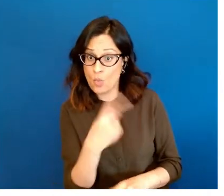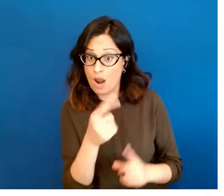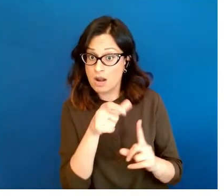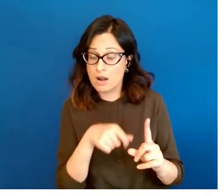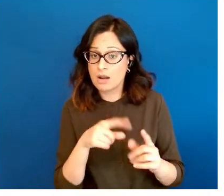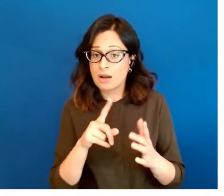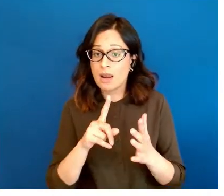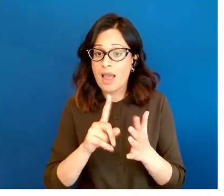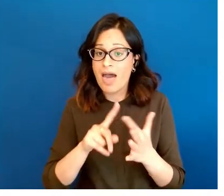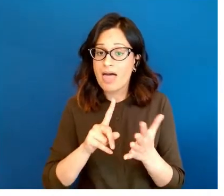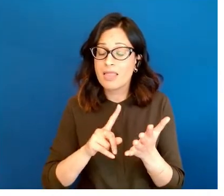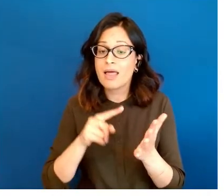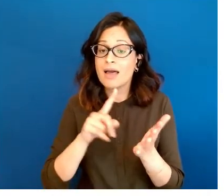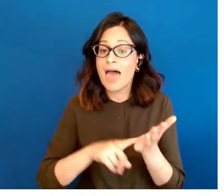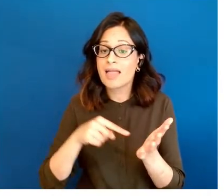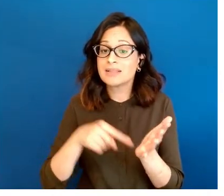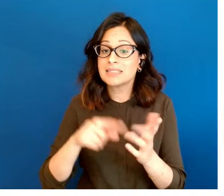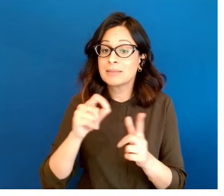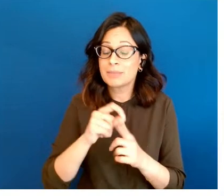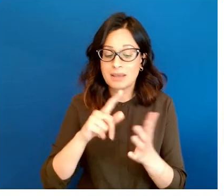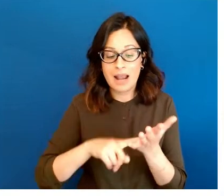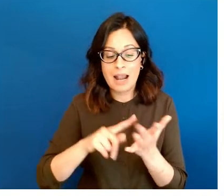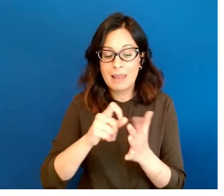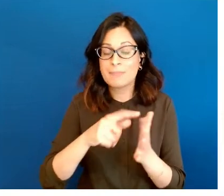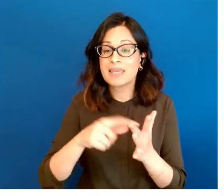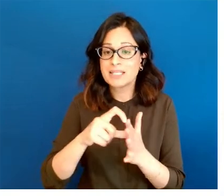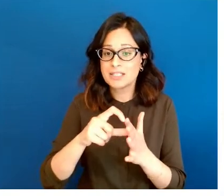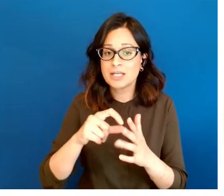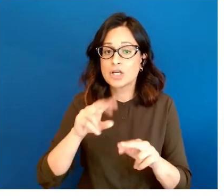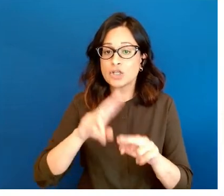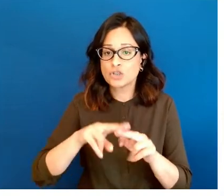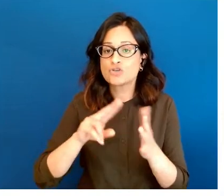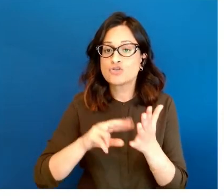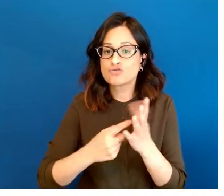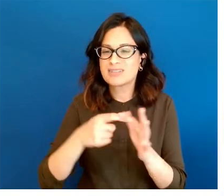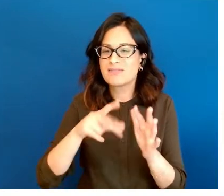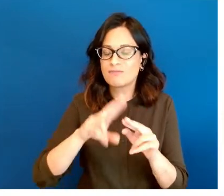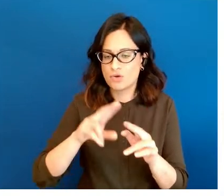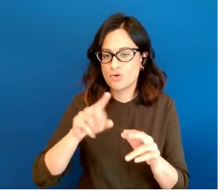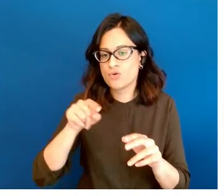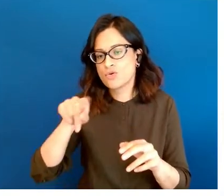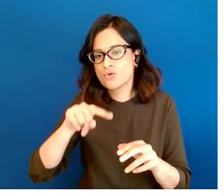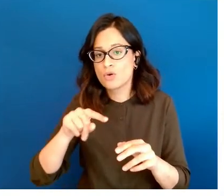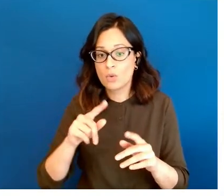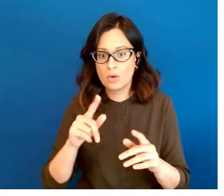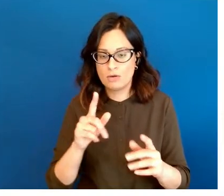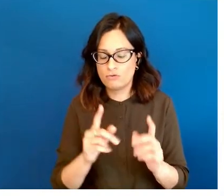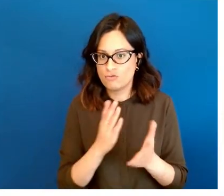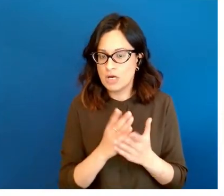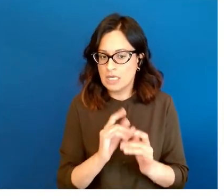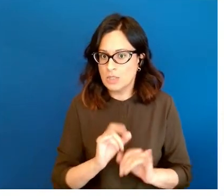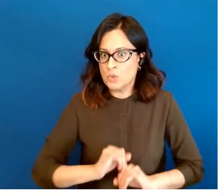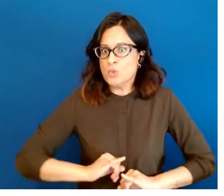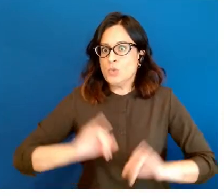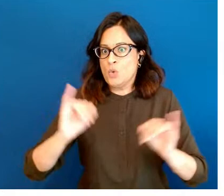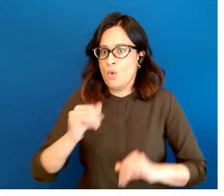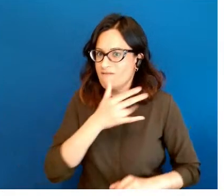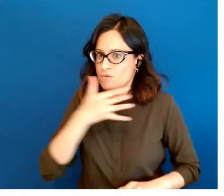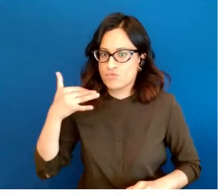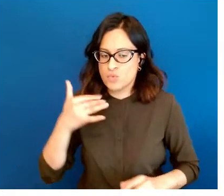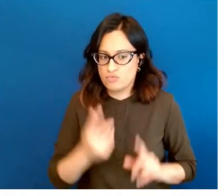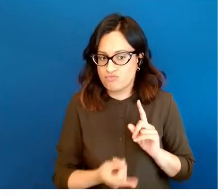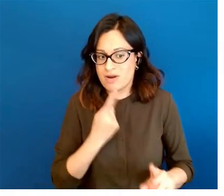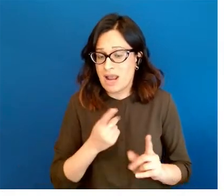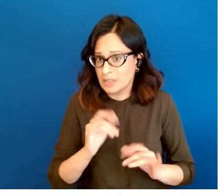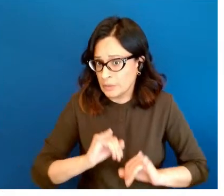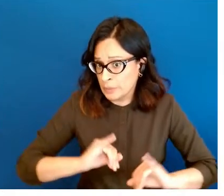or lipid transfer protein, is a marker for more severe reactions to fruits and vegetables, and those can be very severe. There is a